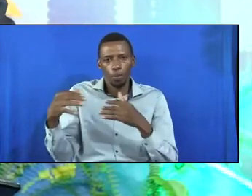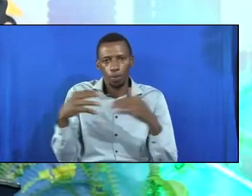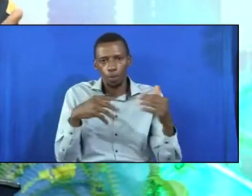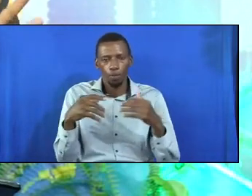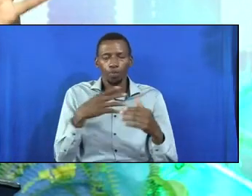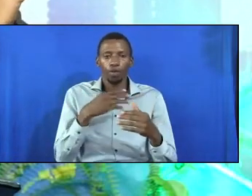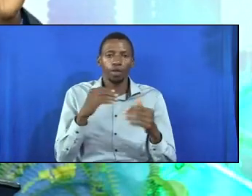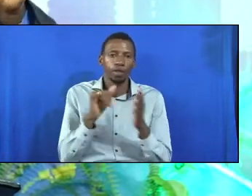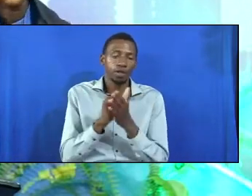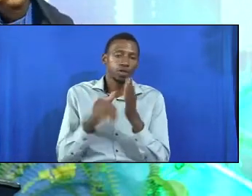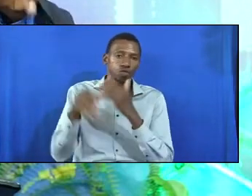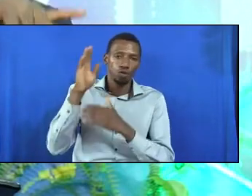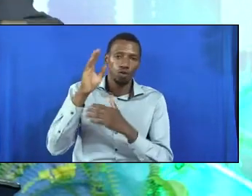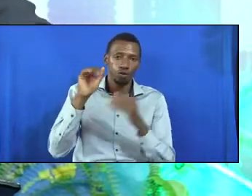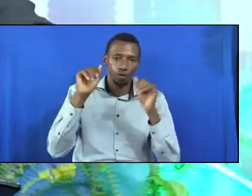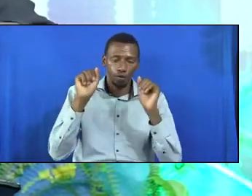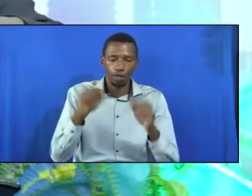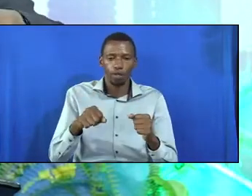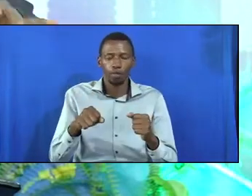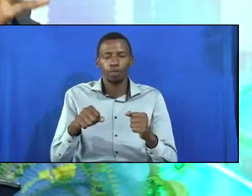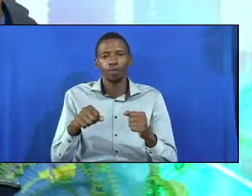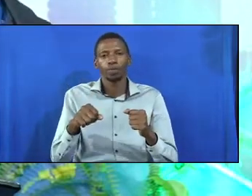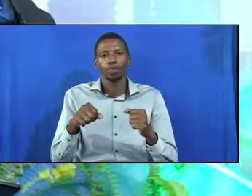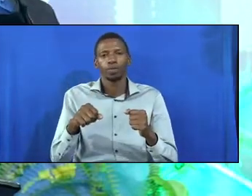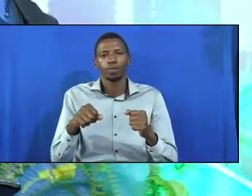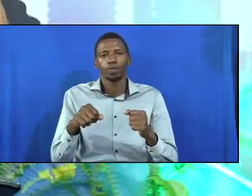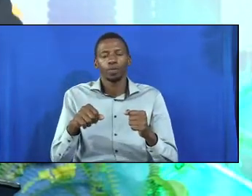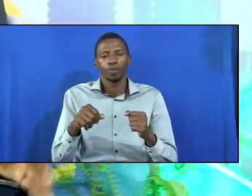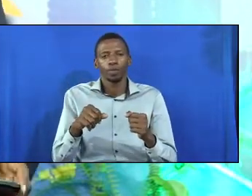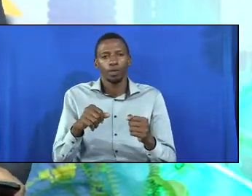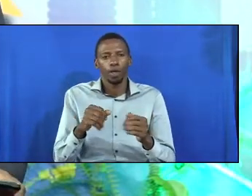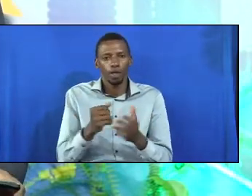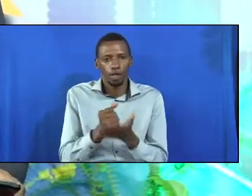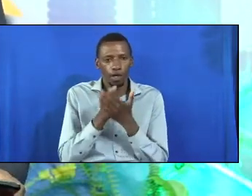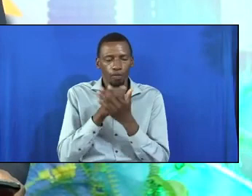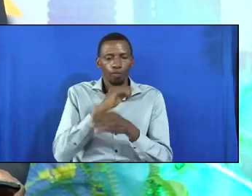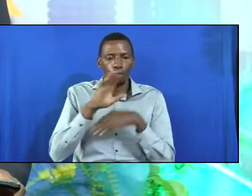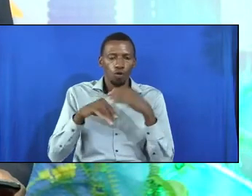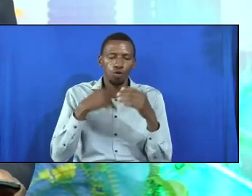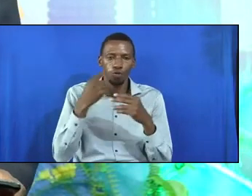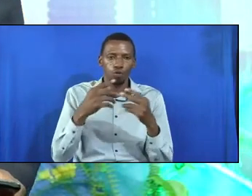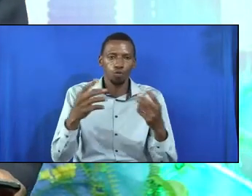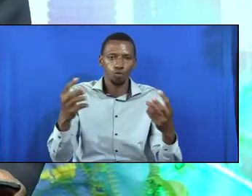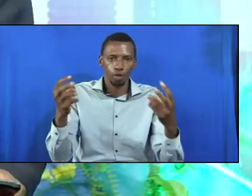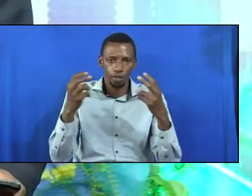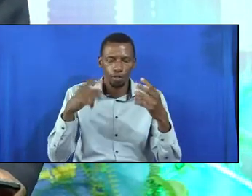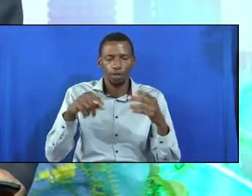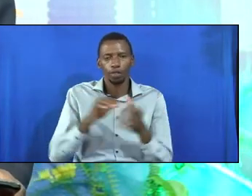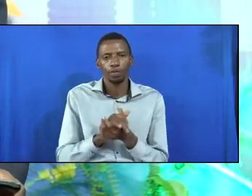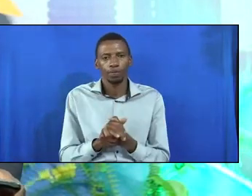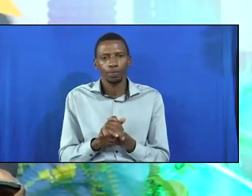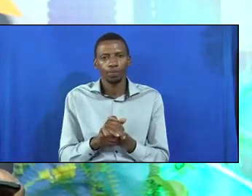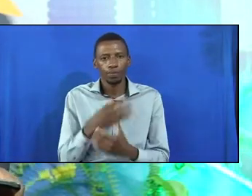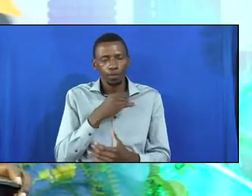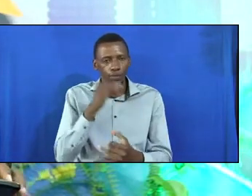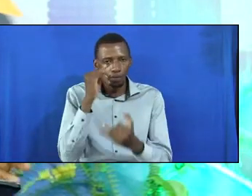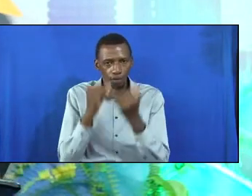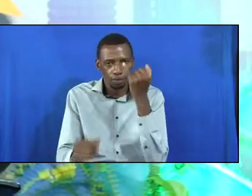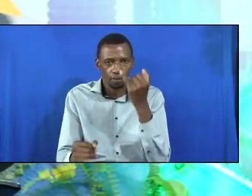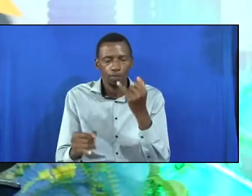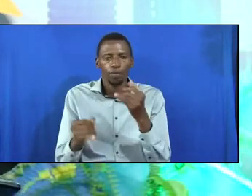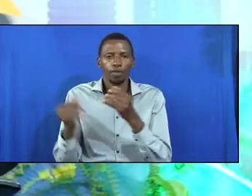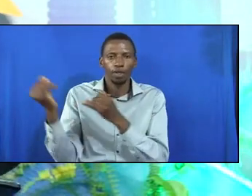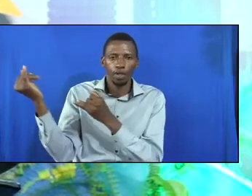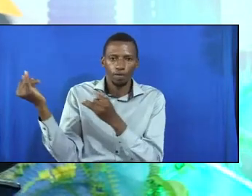of wickedness from those in attendance here and from our viewers online. And finally, invite